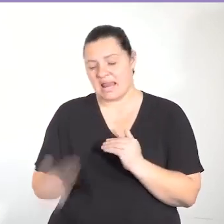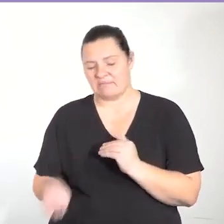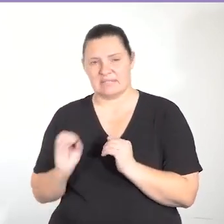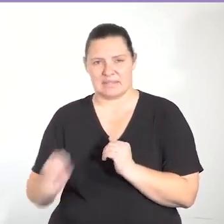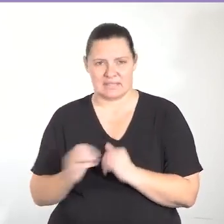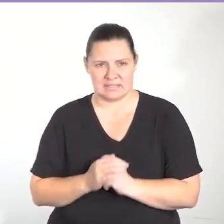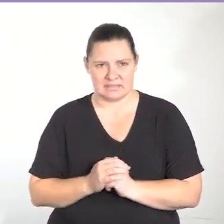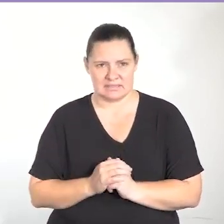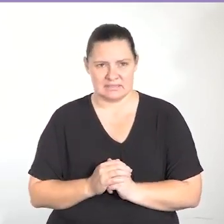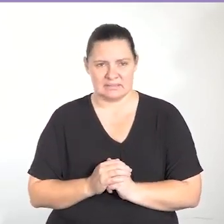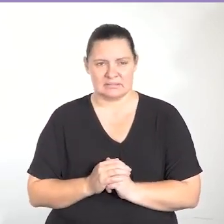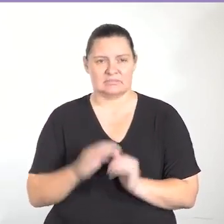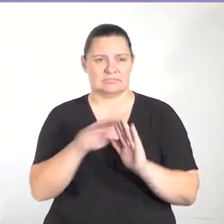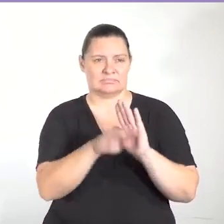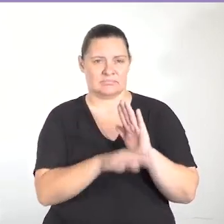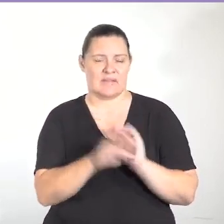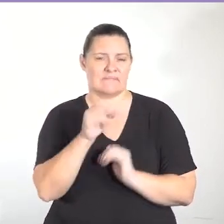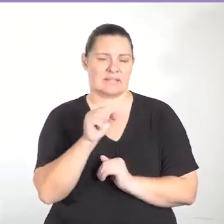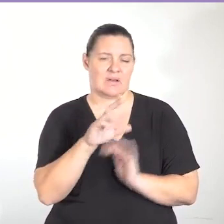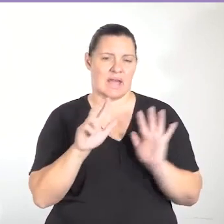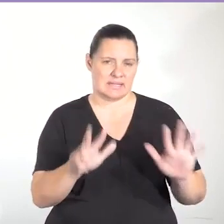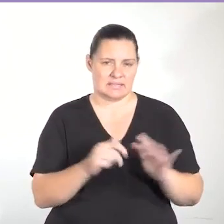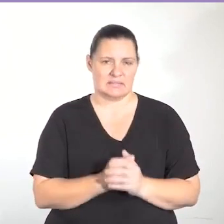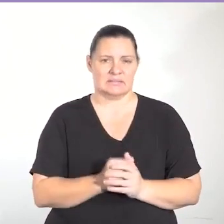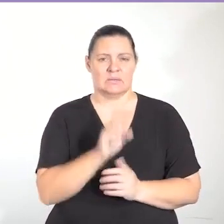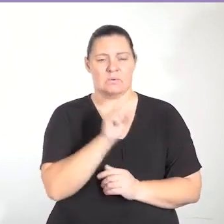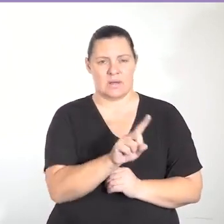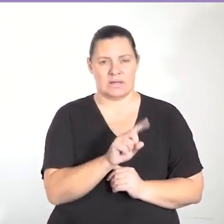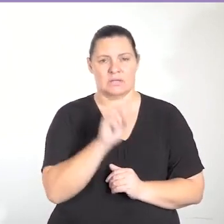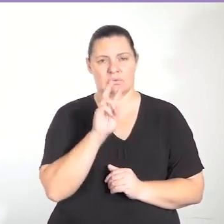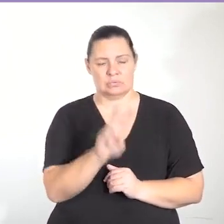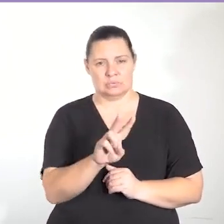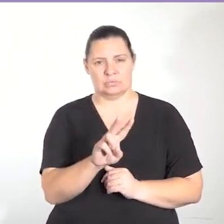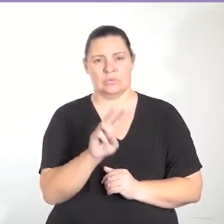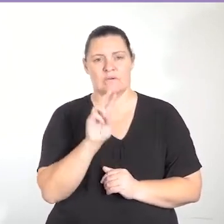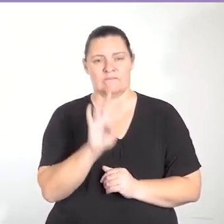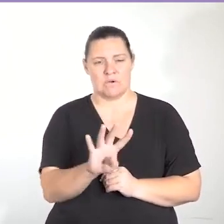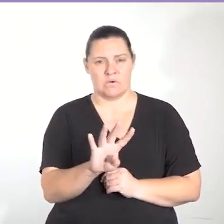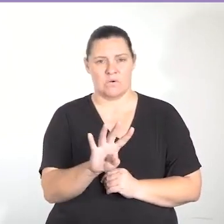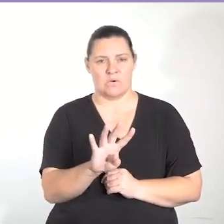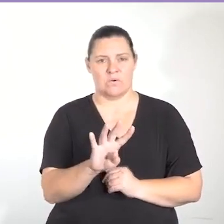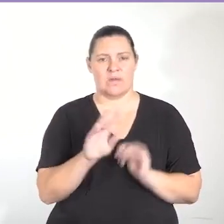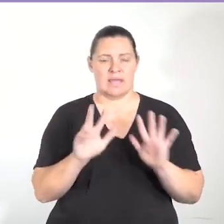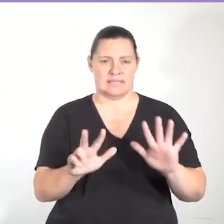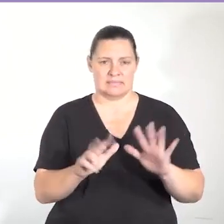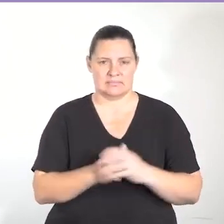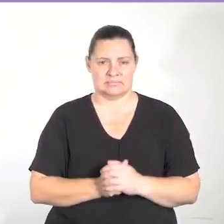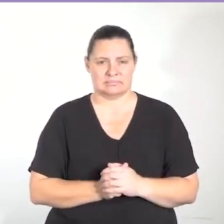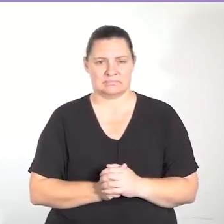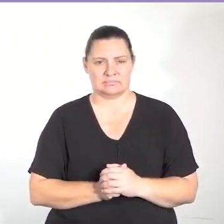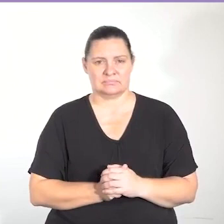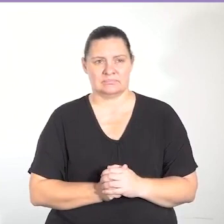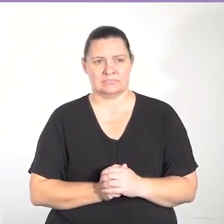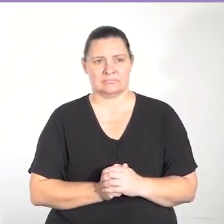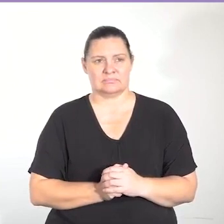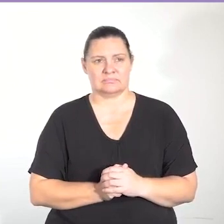no remainder. Let's quickly list the factors of 8 there. 1, 2, 4, and 8.